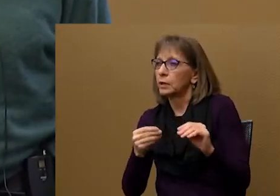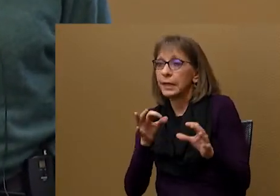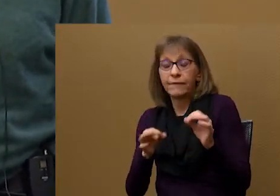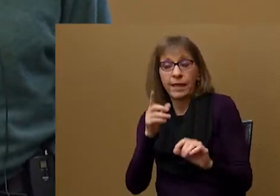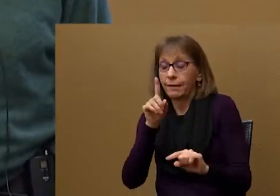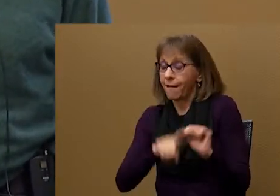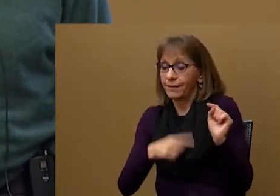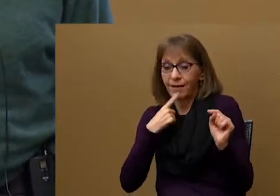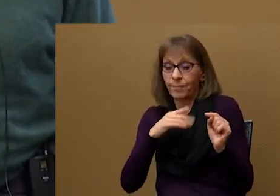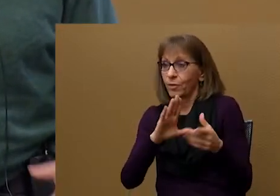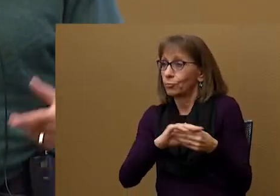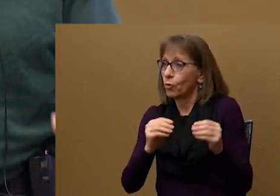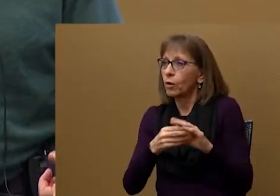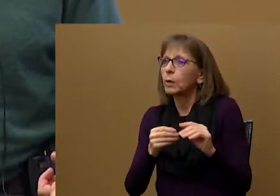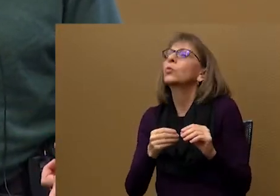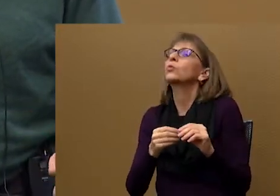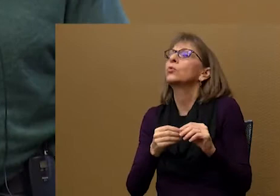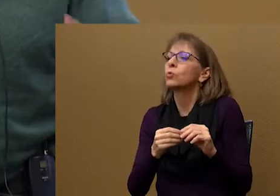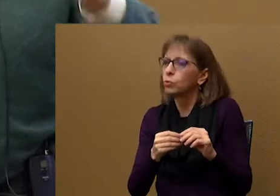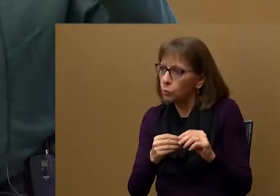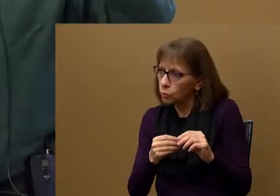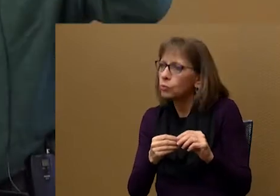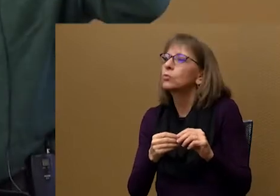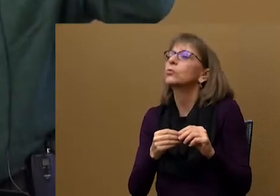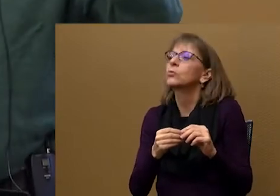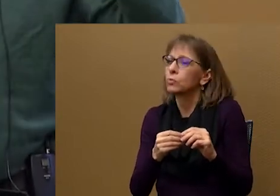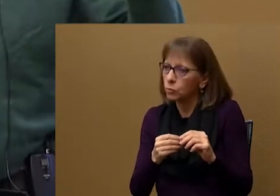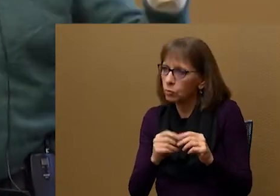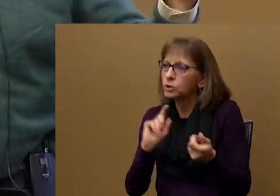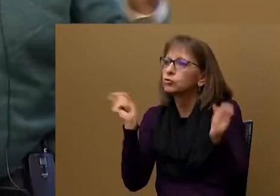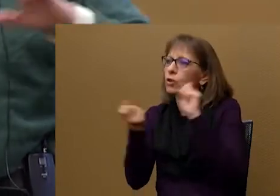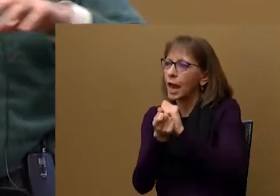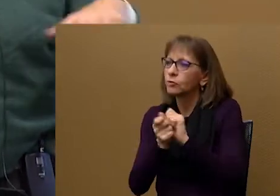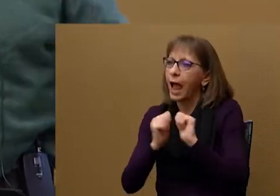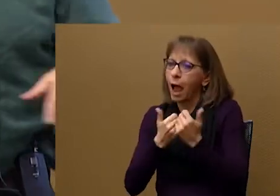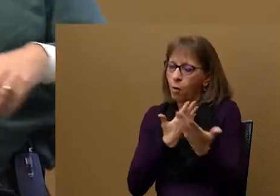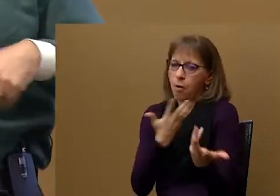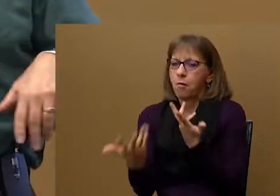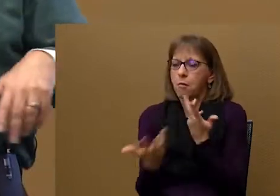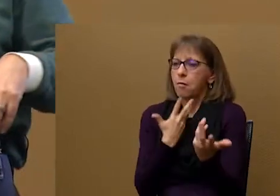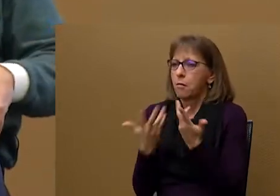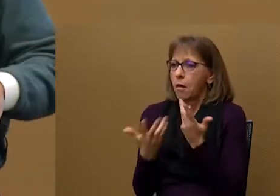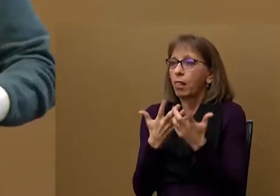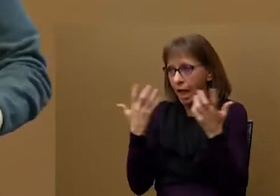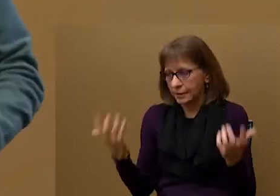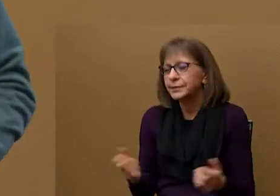they tell a story? Because if they can't, it's going to have to alter tremendously what I do.